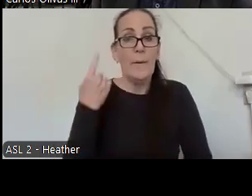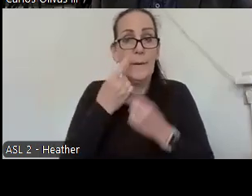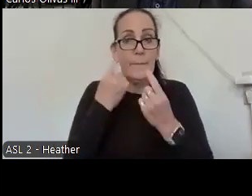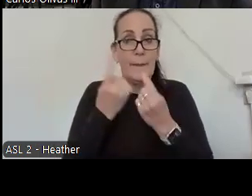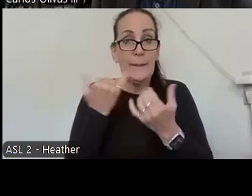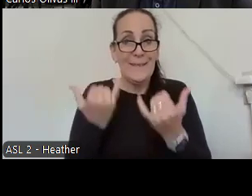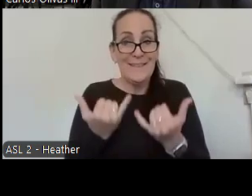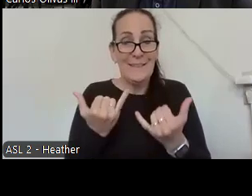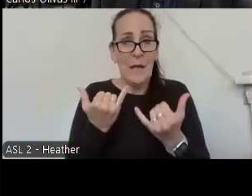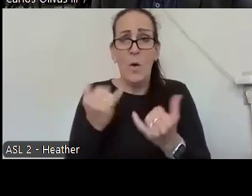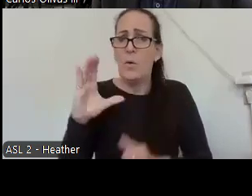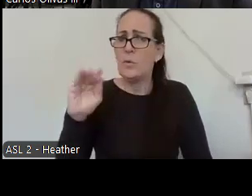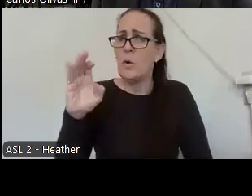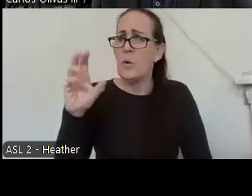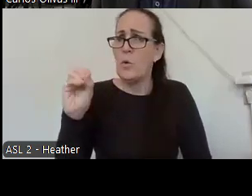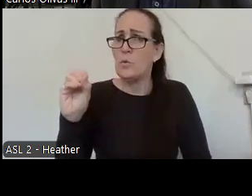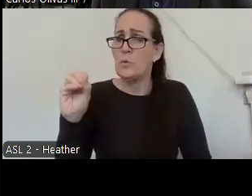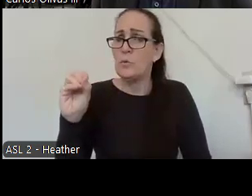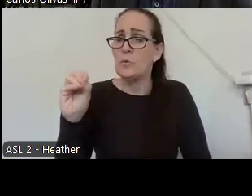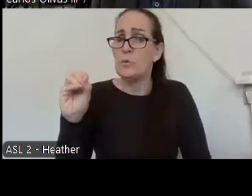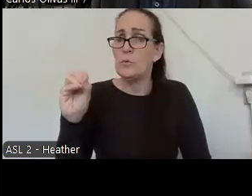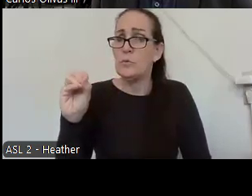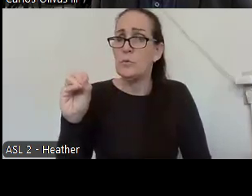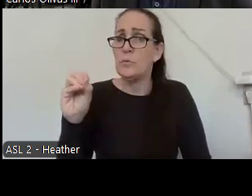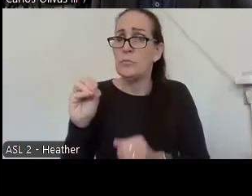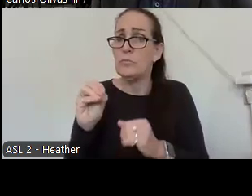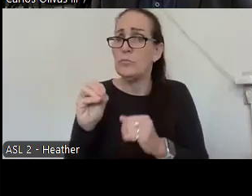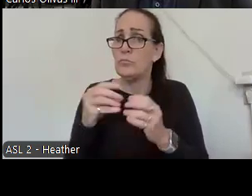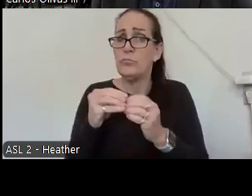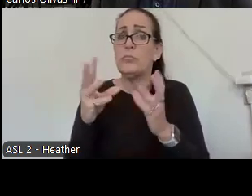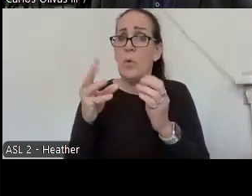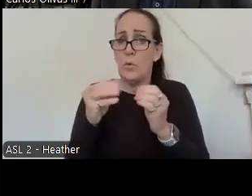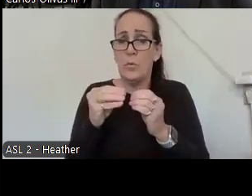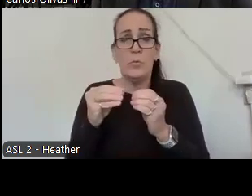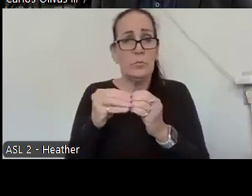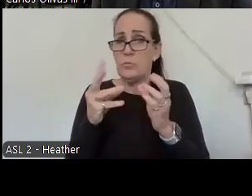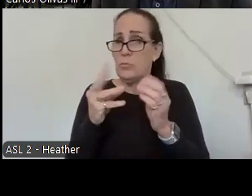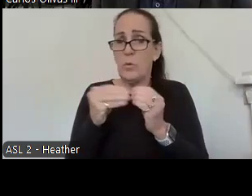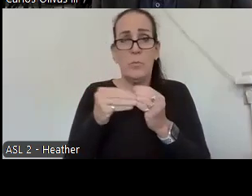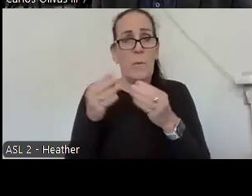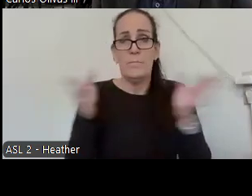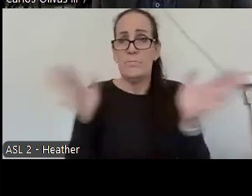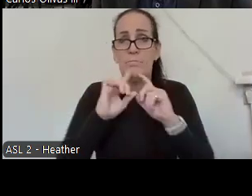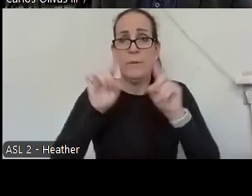concluding, Carlos. No further public comments. So we can close this out.